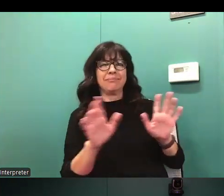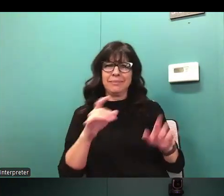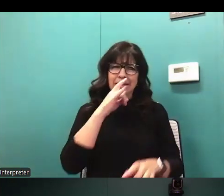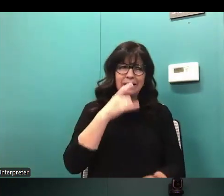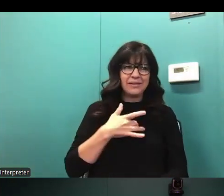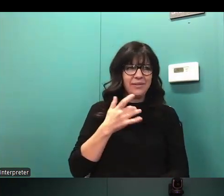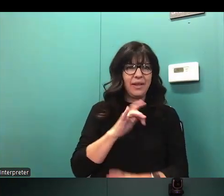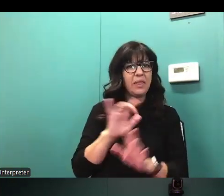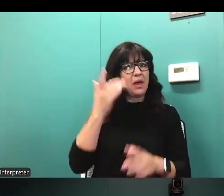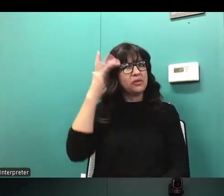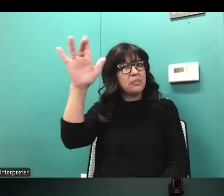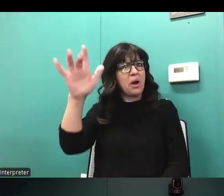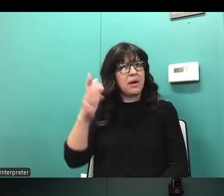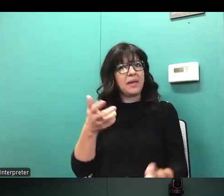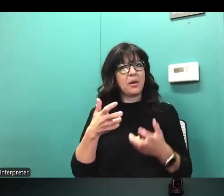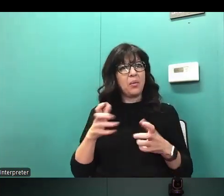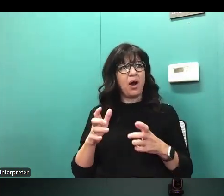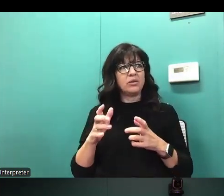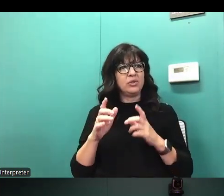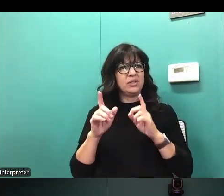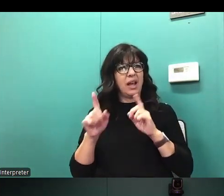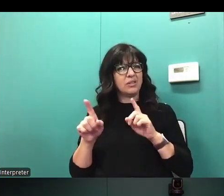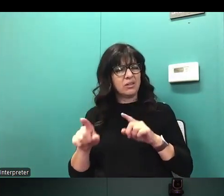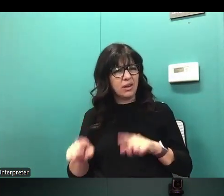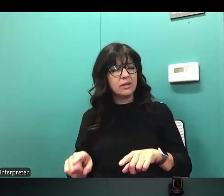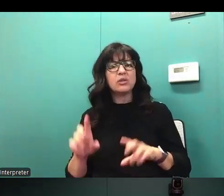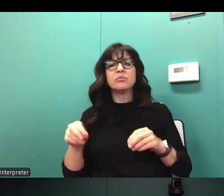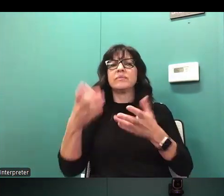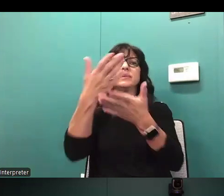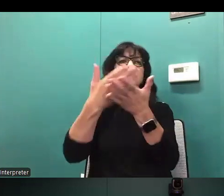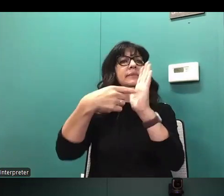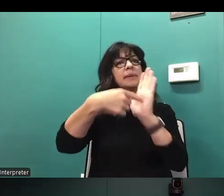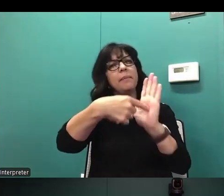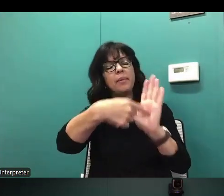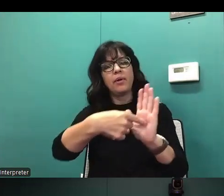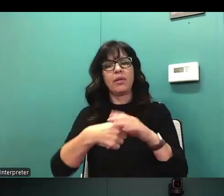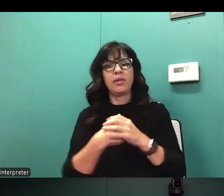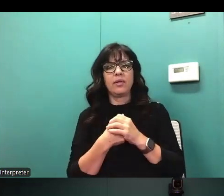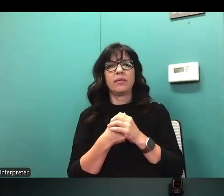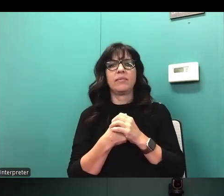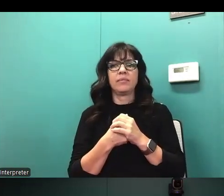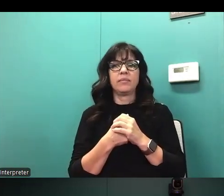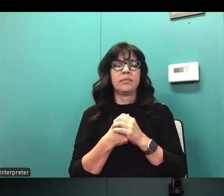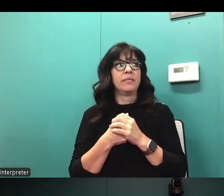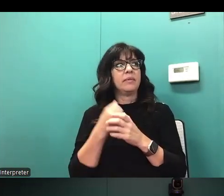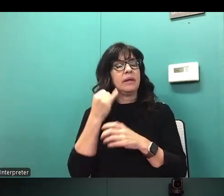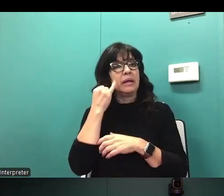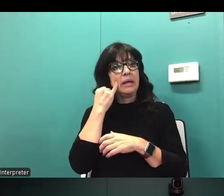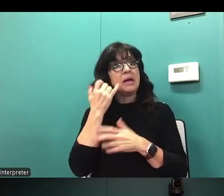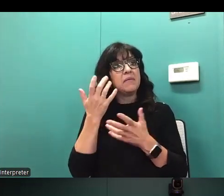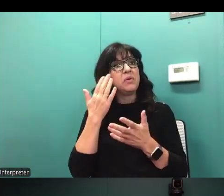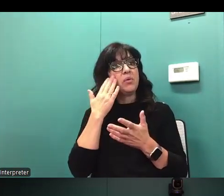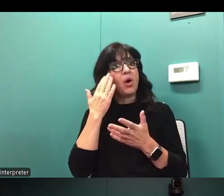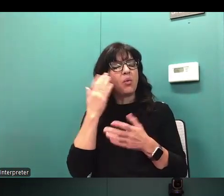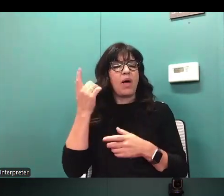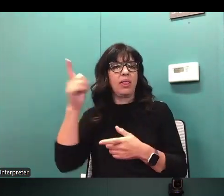that they're so smart and they're not going to want to engage as much. So I just wanted to provide some examples. So, I mean, if you're knowing like, which we'll get to